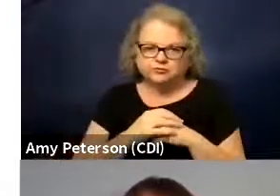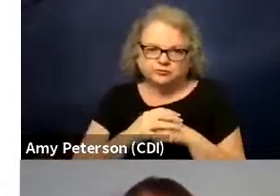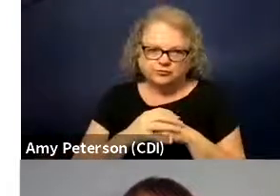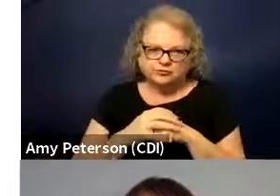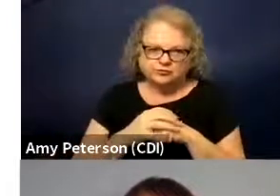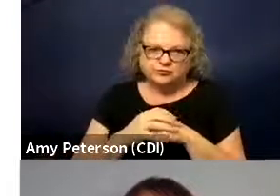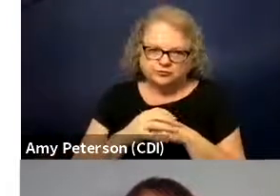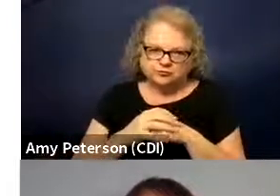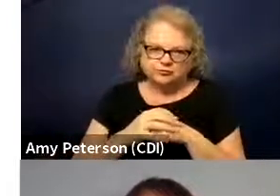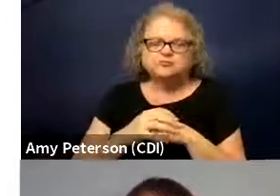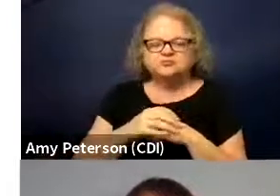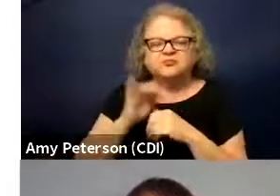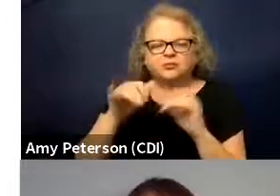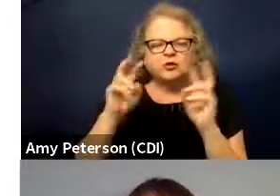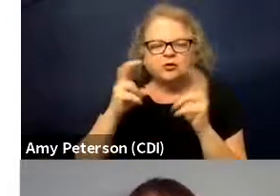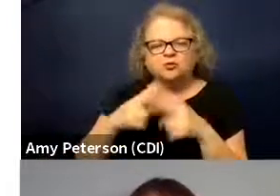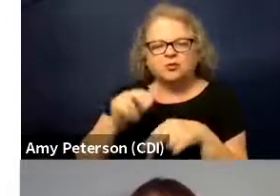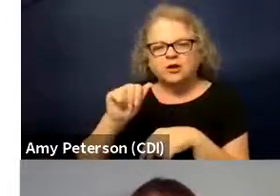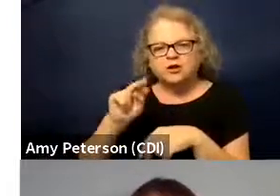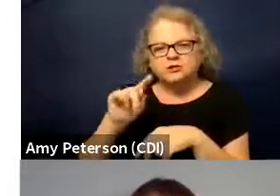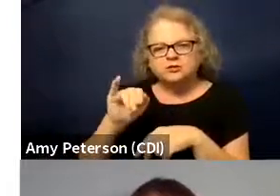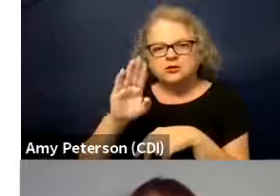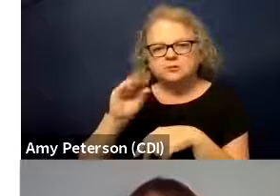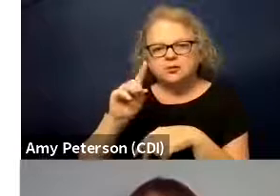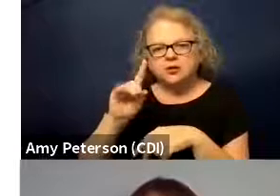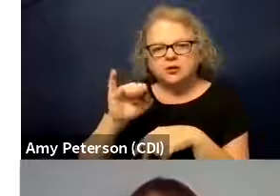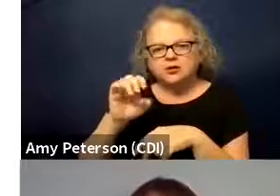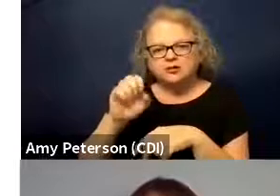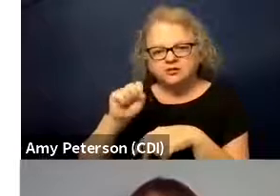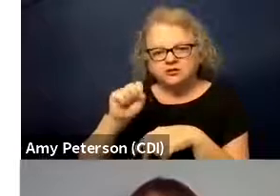you a moment to look at the drawing.